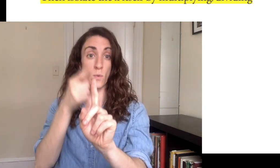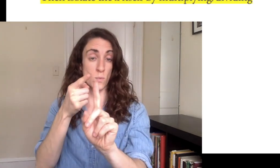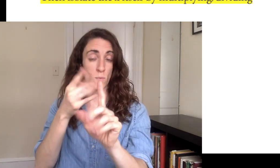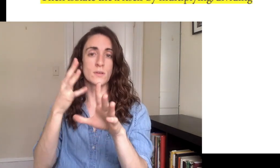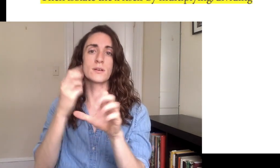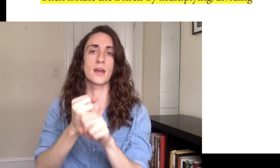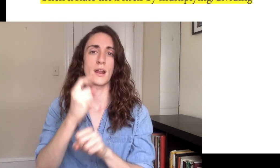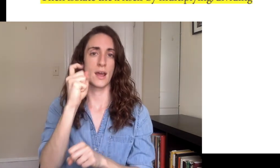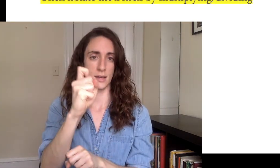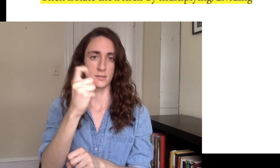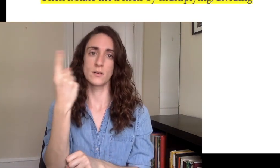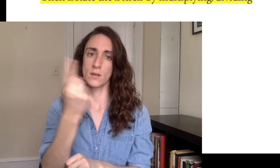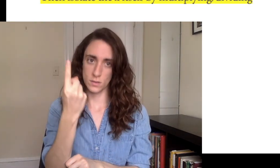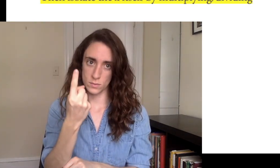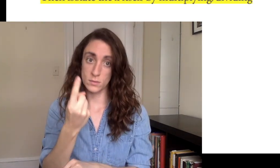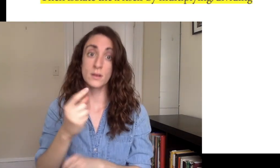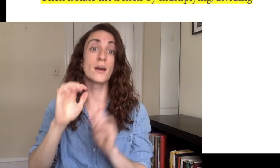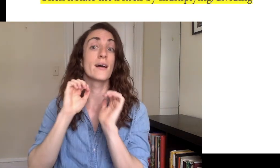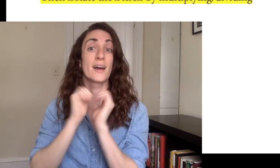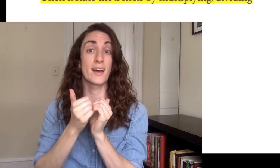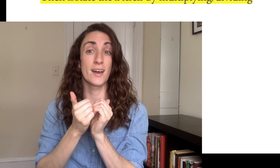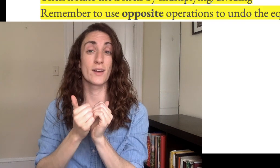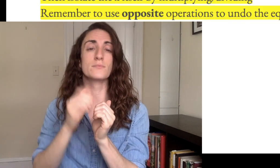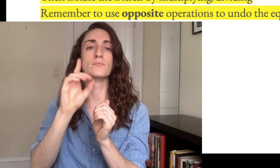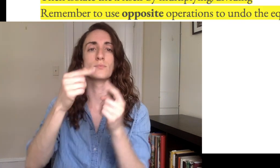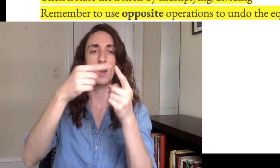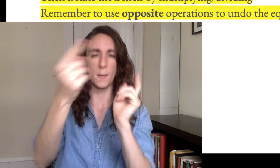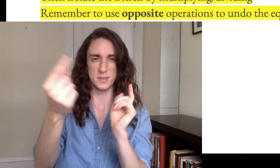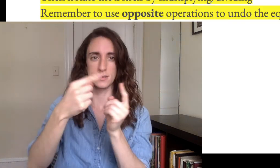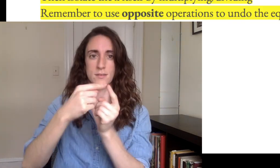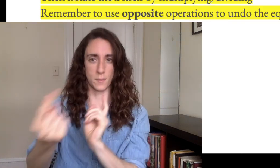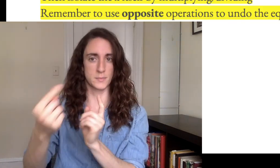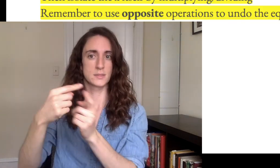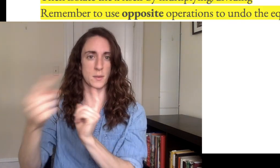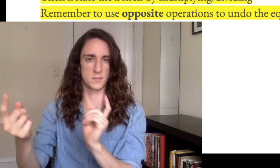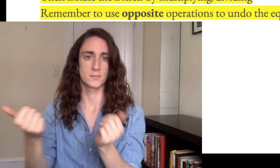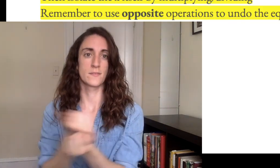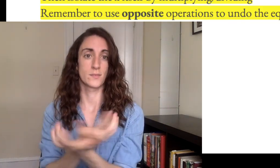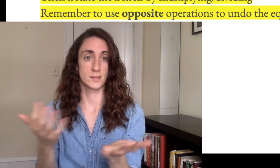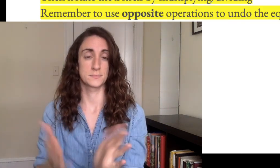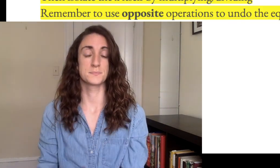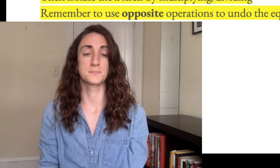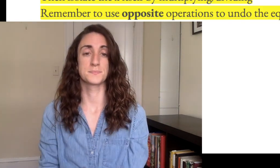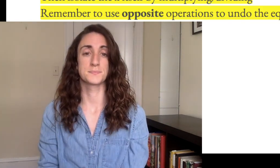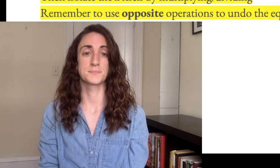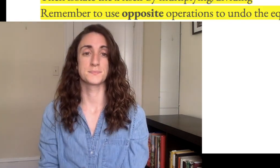your goal, of course, is to isolate the variable term using inverse operations.